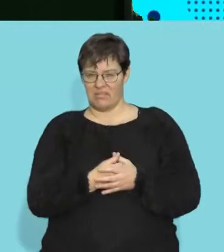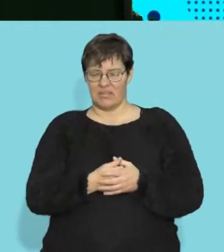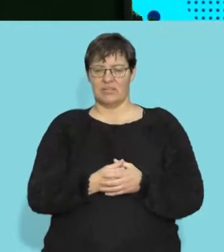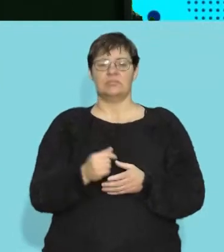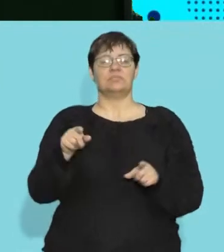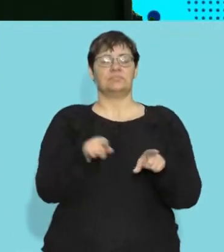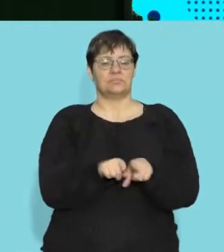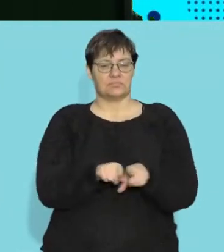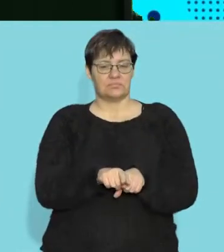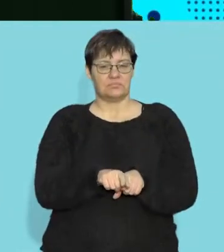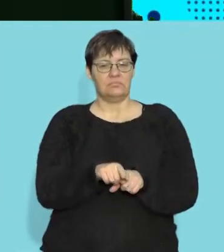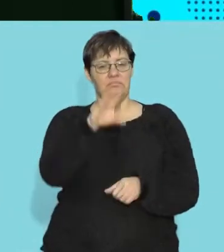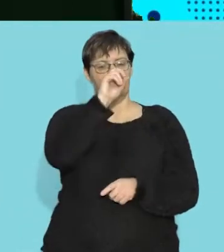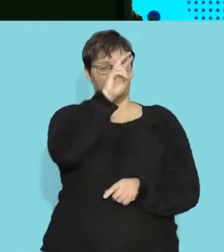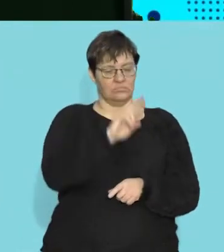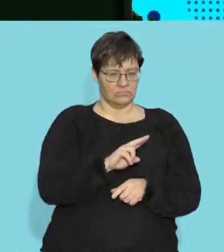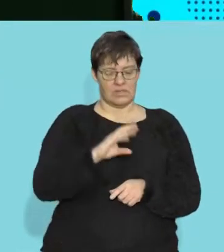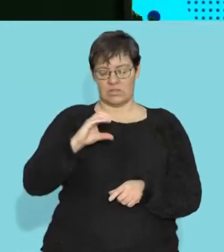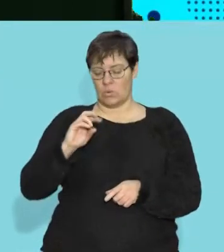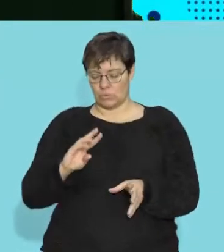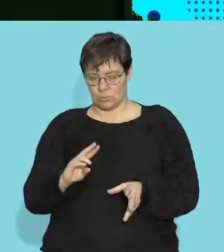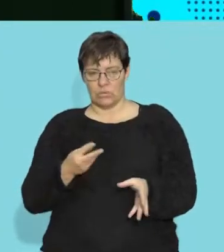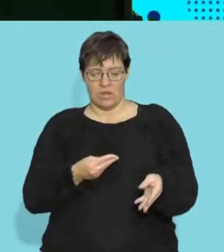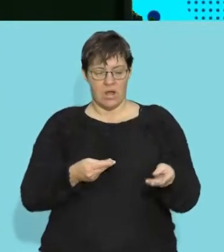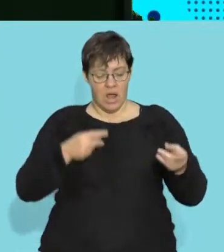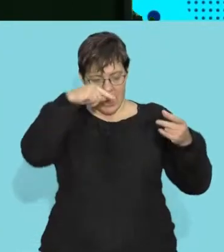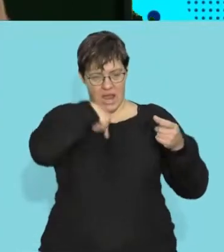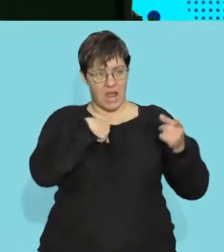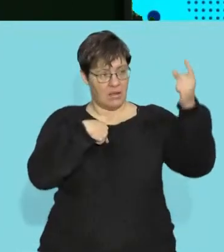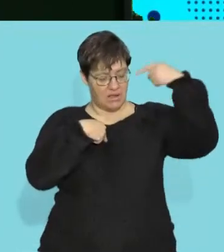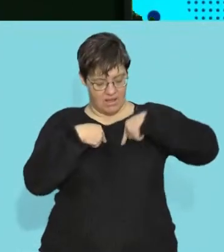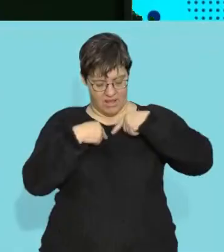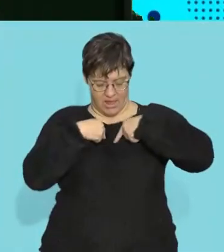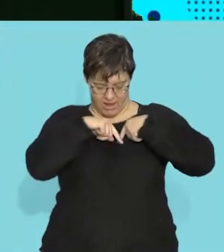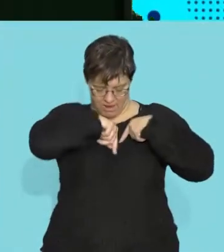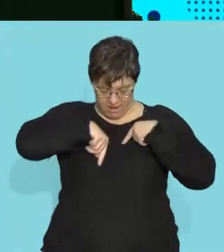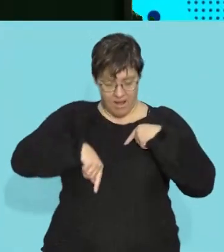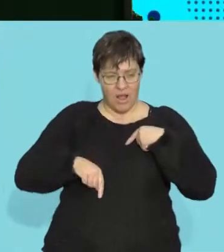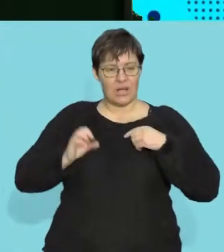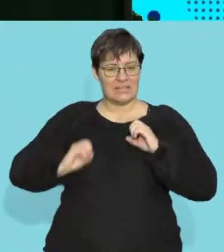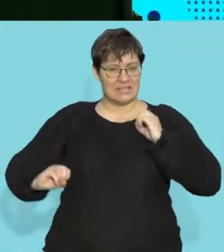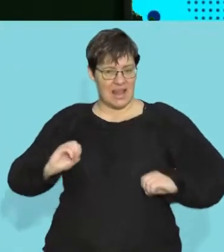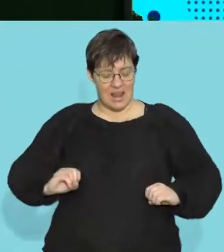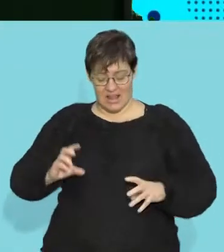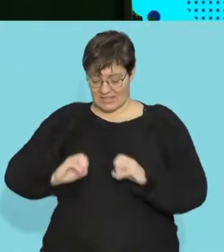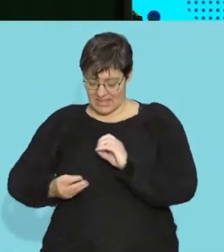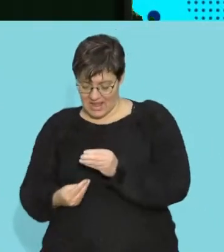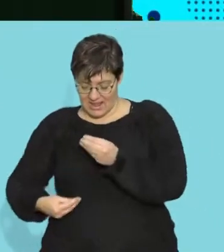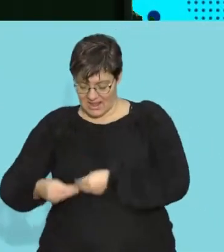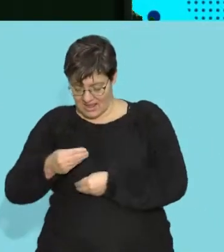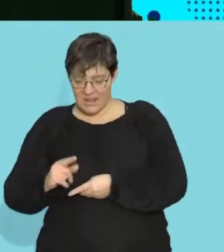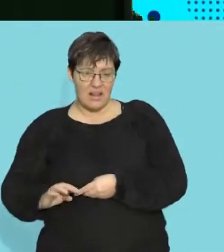carbon dioxide, how we got it from our lungs into our body and from our body out again. And we also